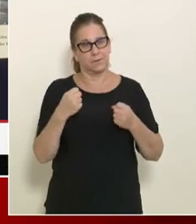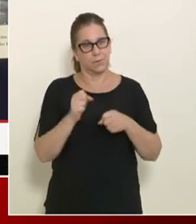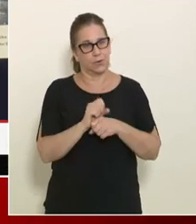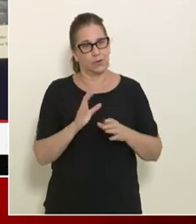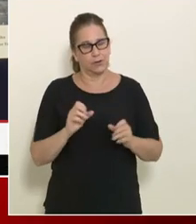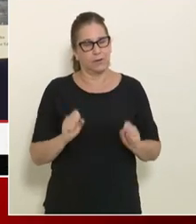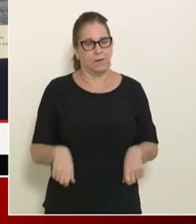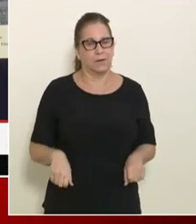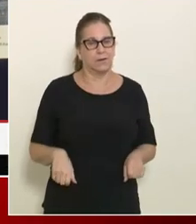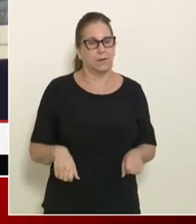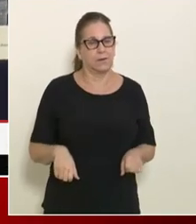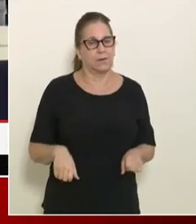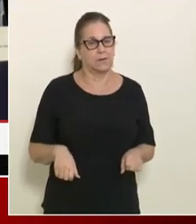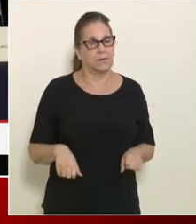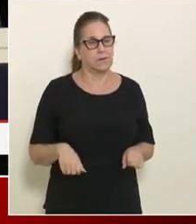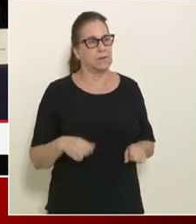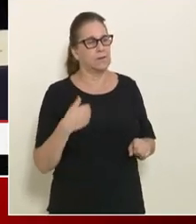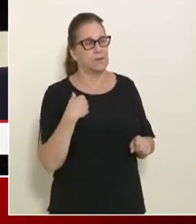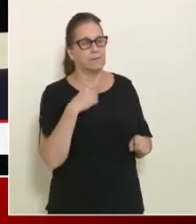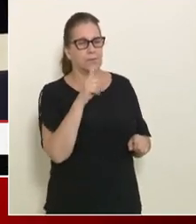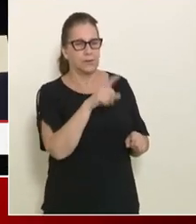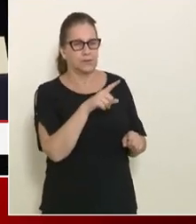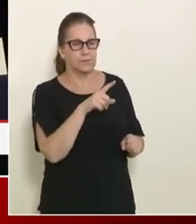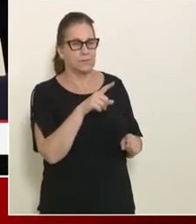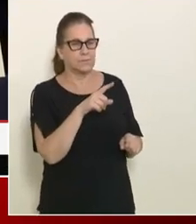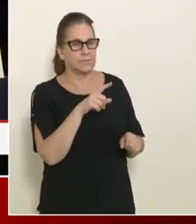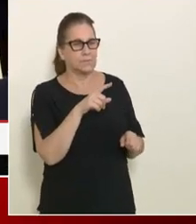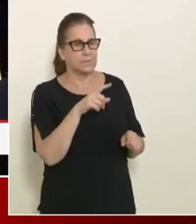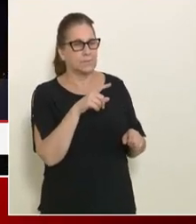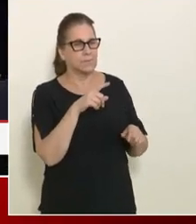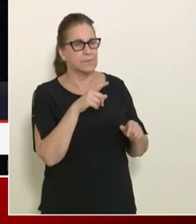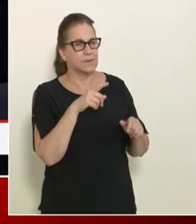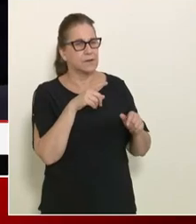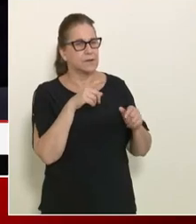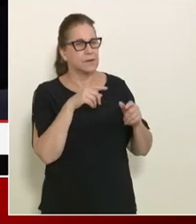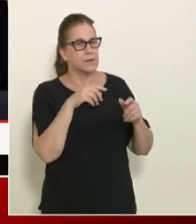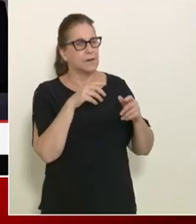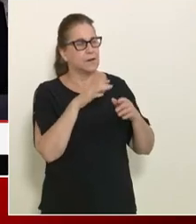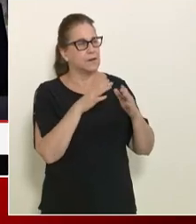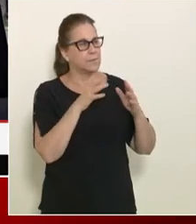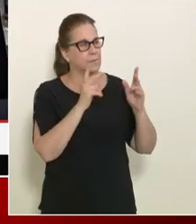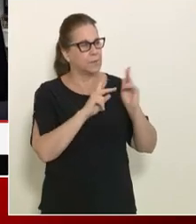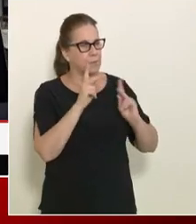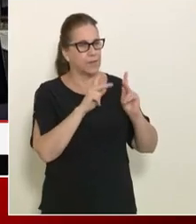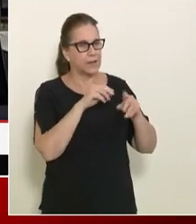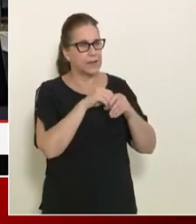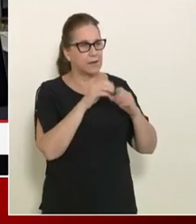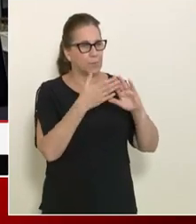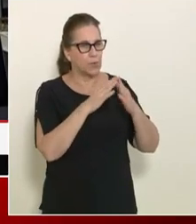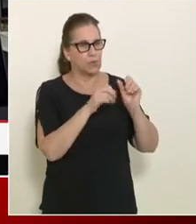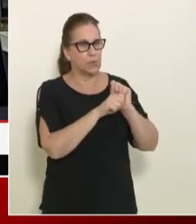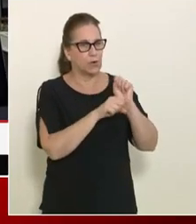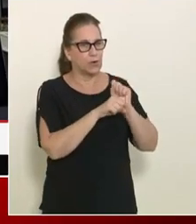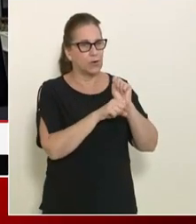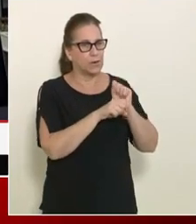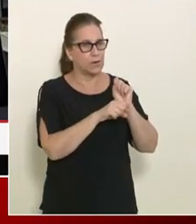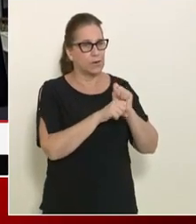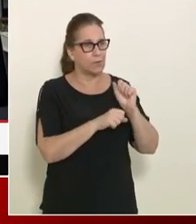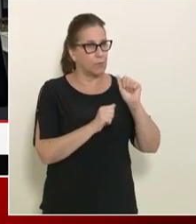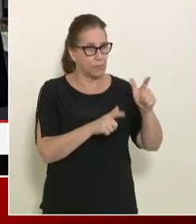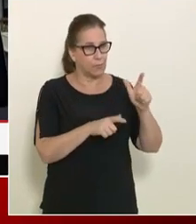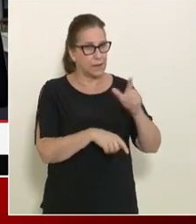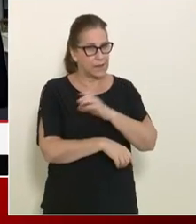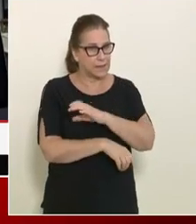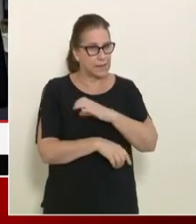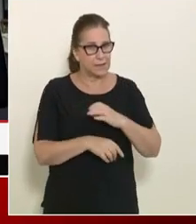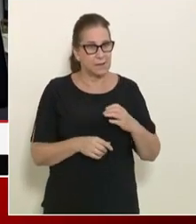any clinicians doing community work in person, as opposed to having it all be virtual. Thank you for